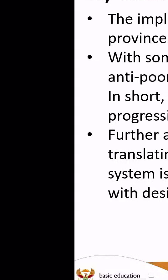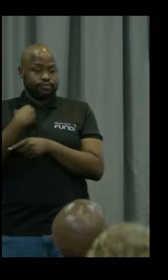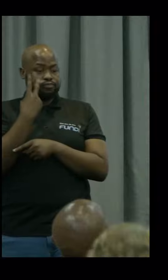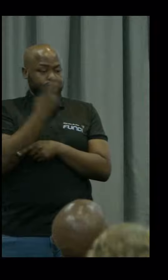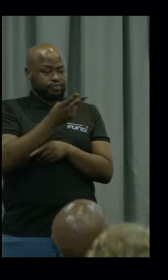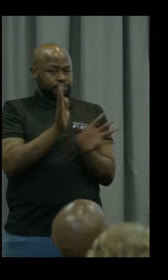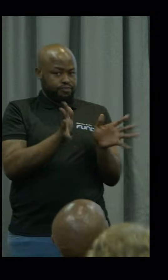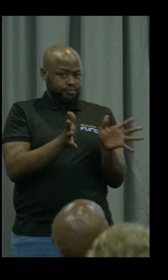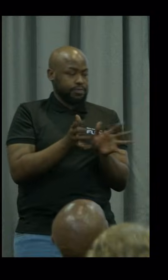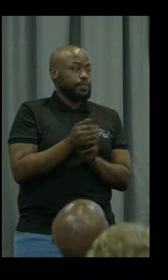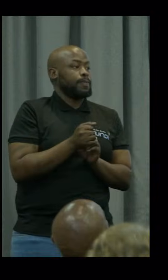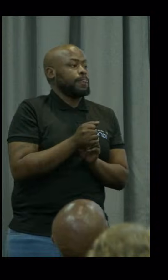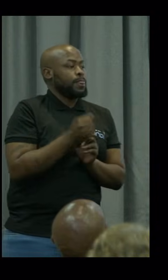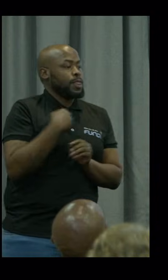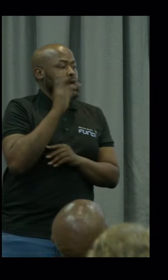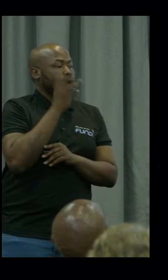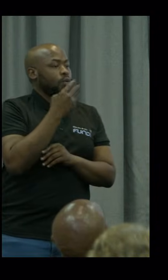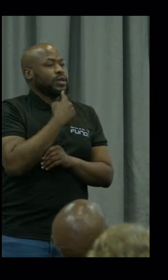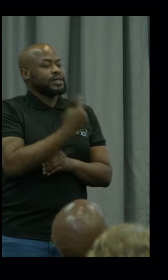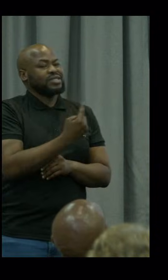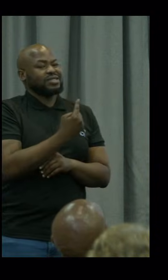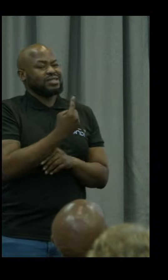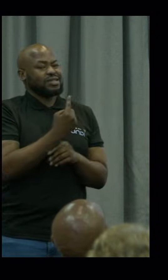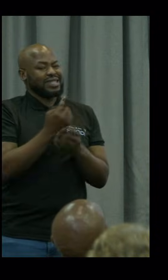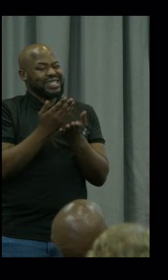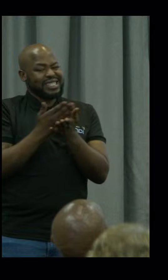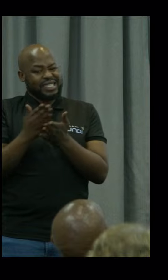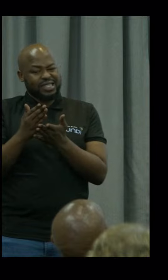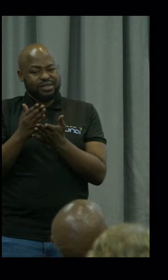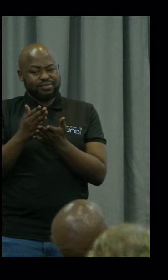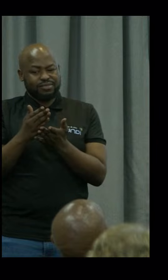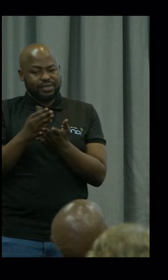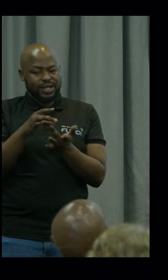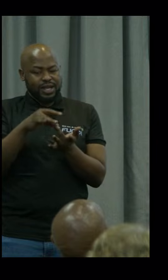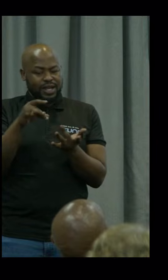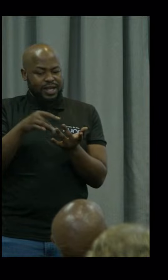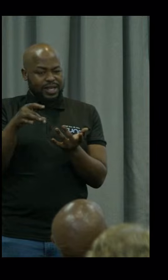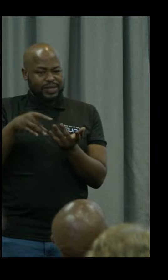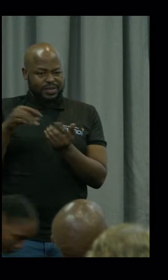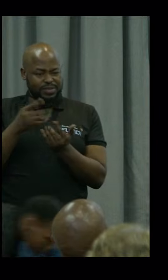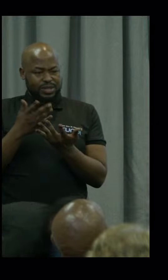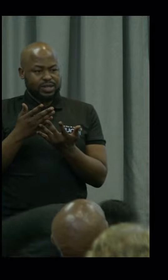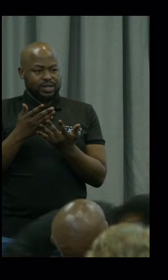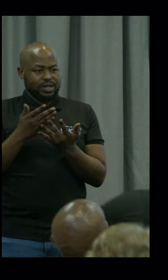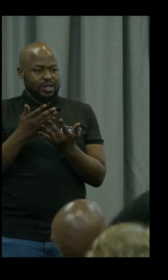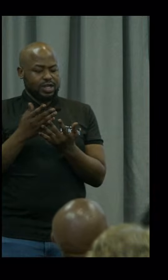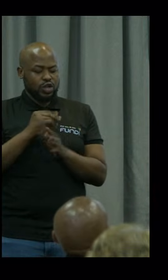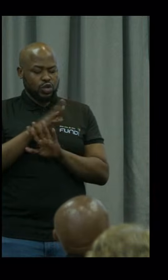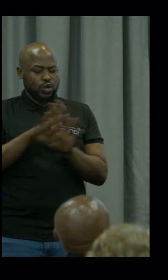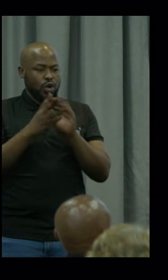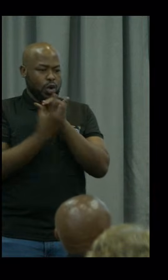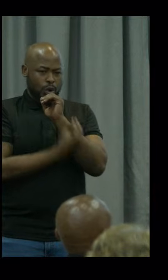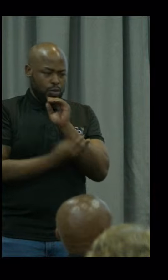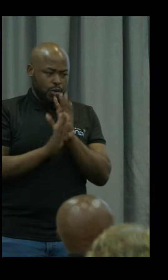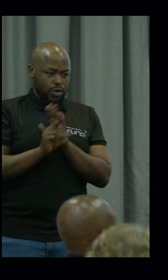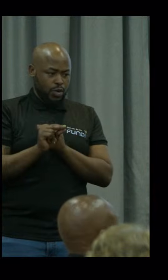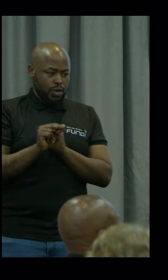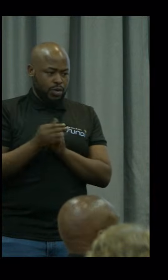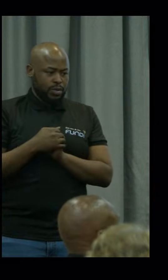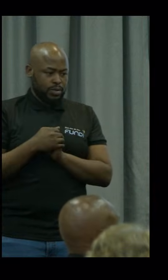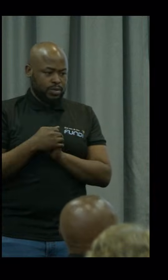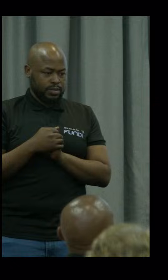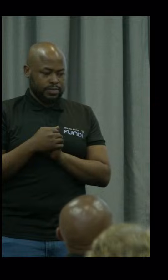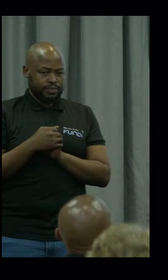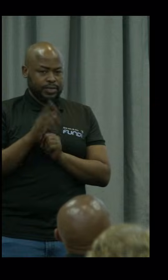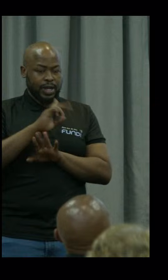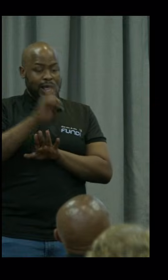And I would say that with some exceptions, implementation is not strikingly anti-poor, all right?